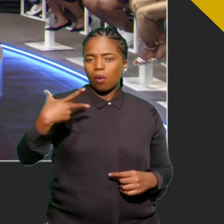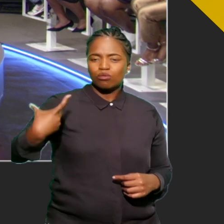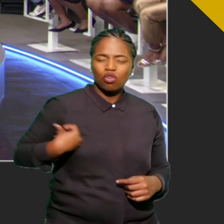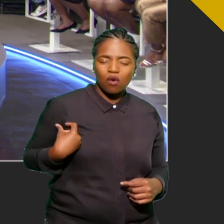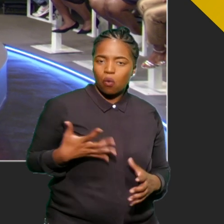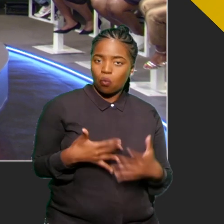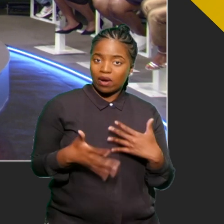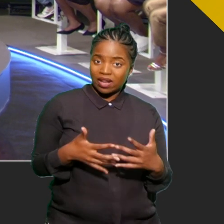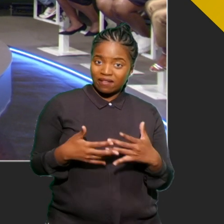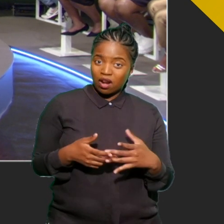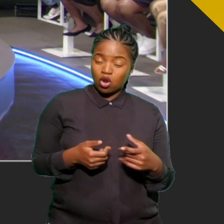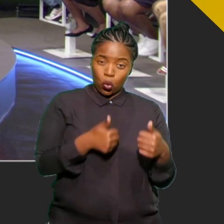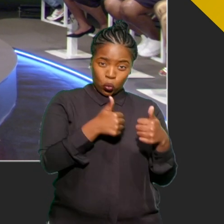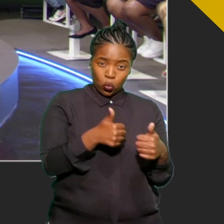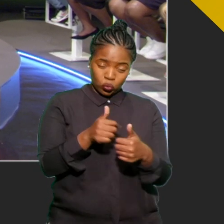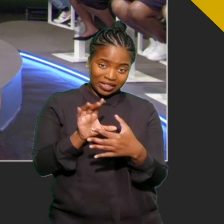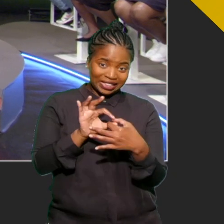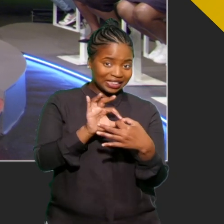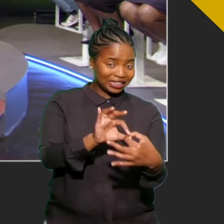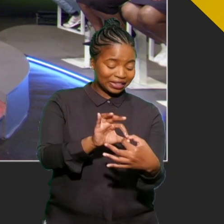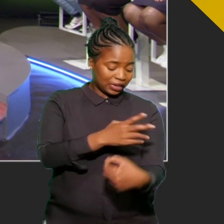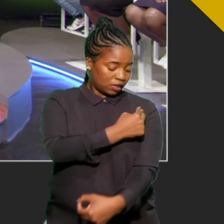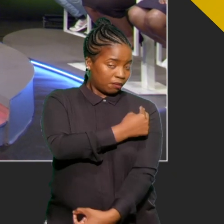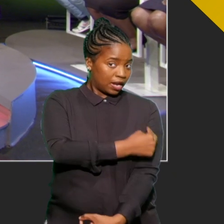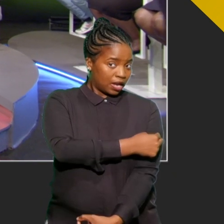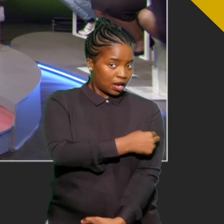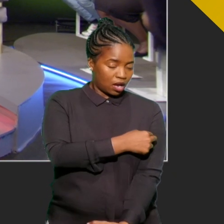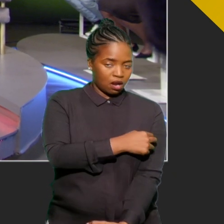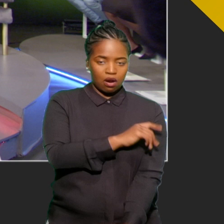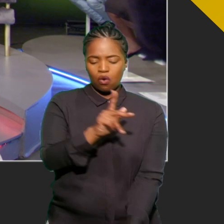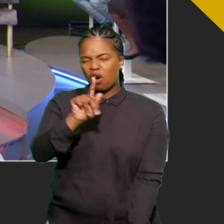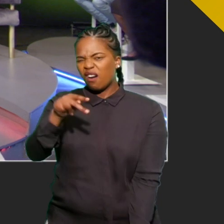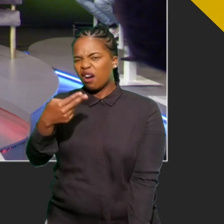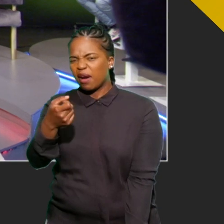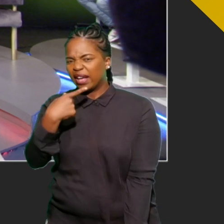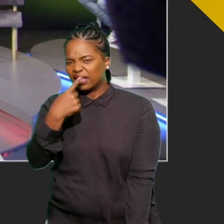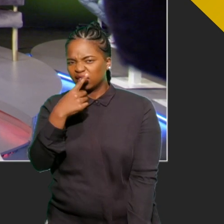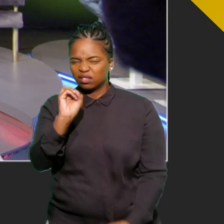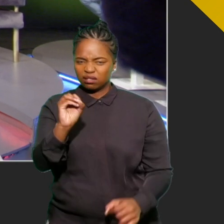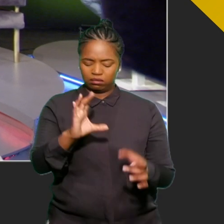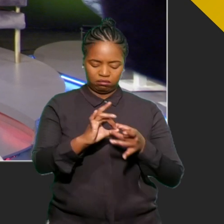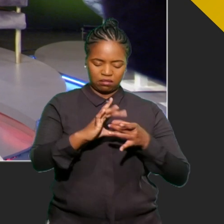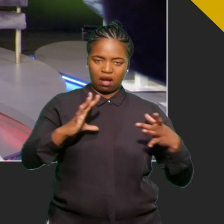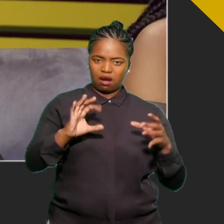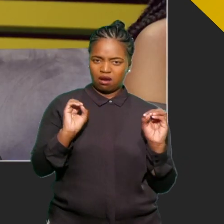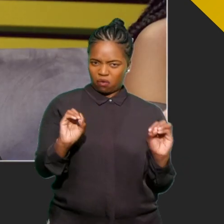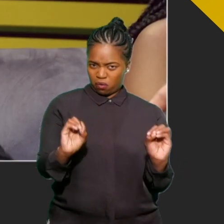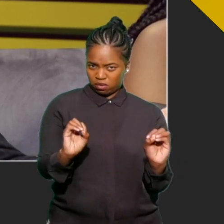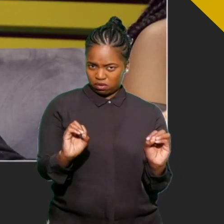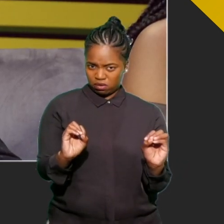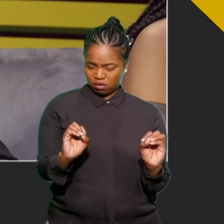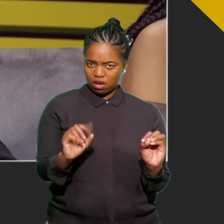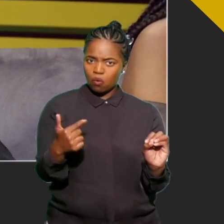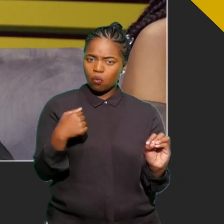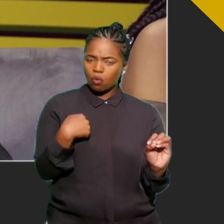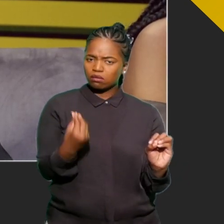amapharmacies, do you believe there's a good connection between isibhedlela namapharmacies? Because I think there's a disconnect like the case whereby ingane